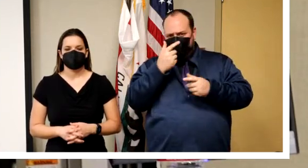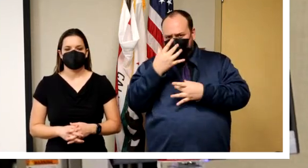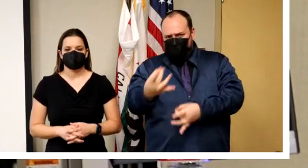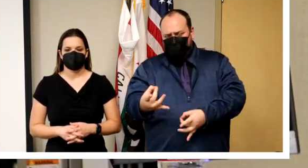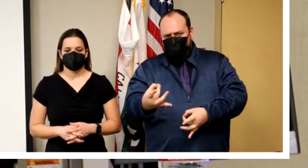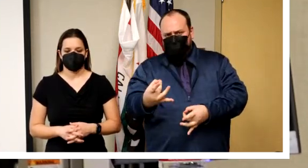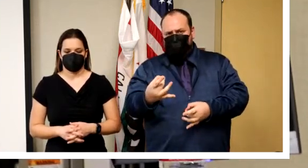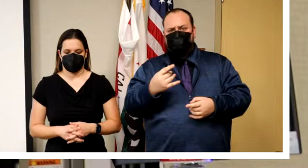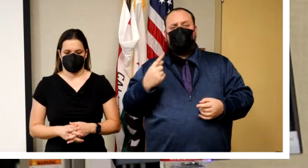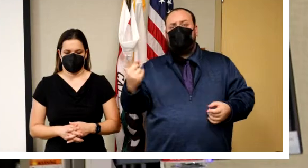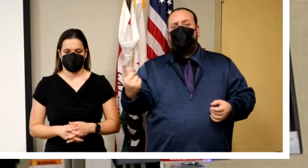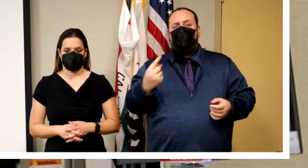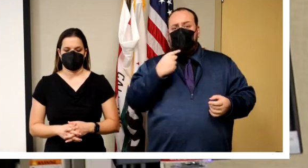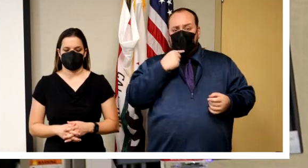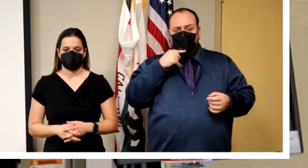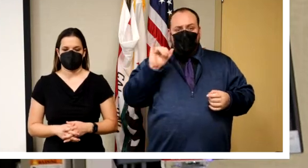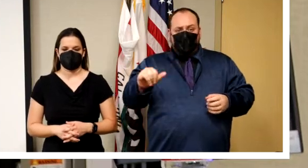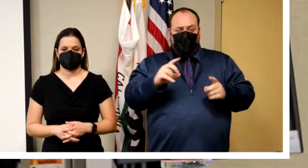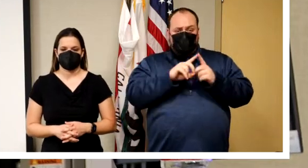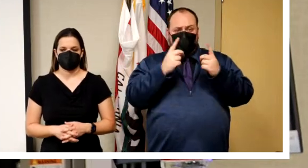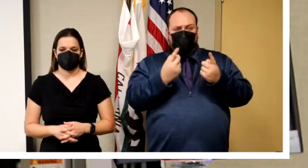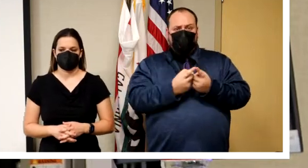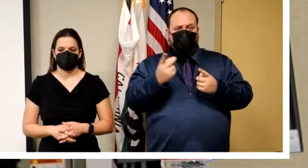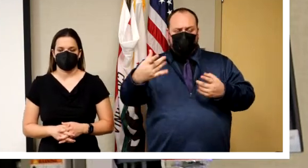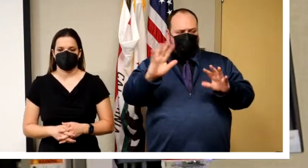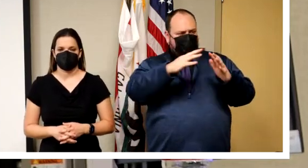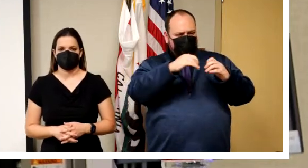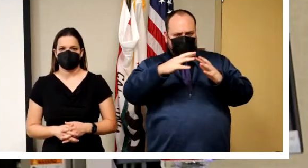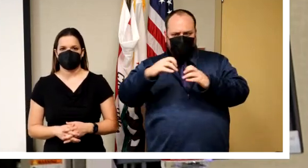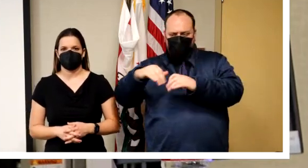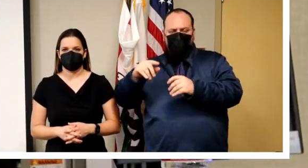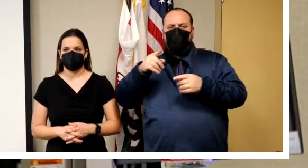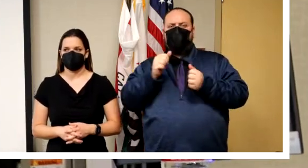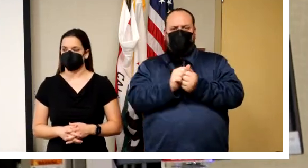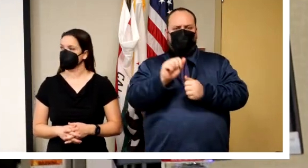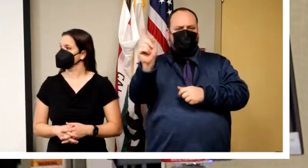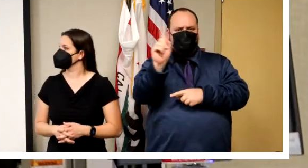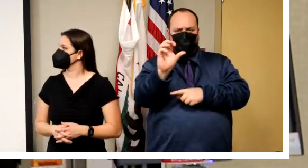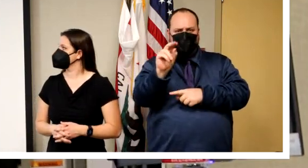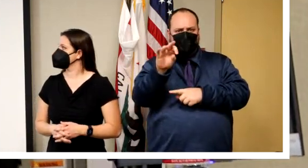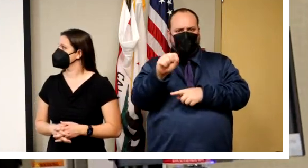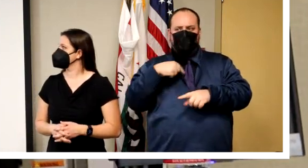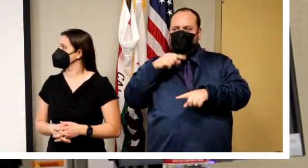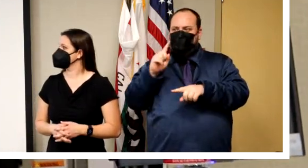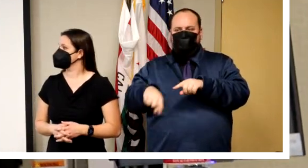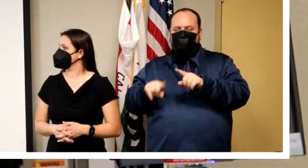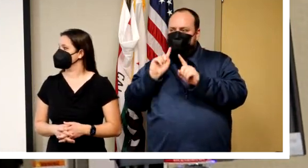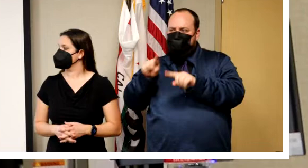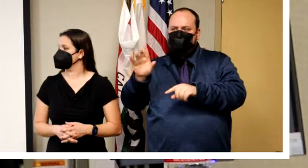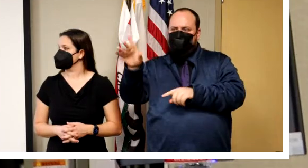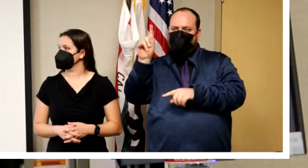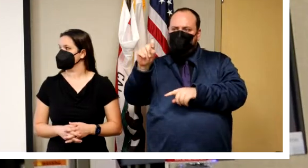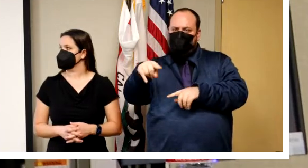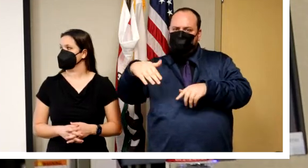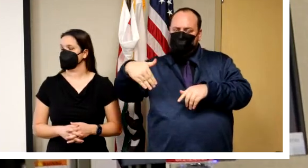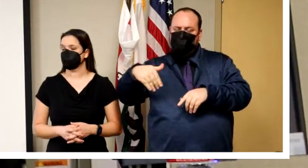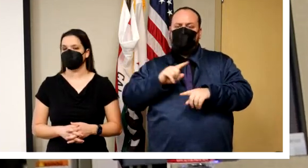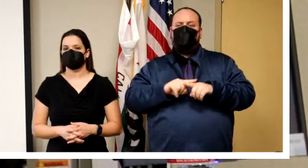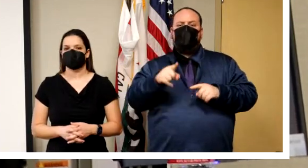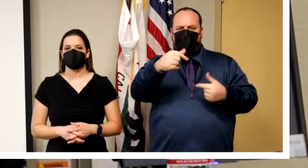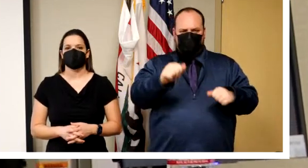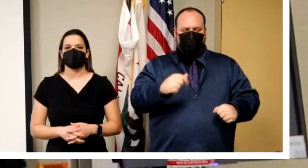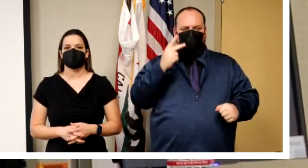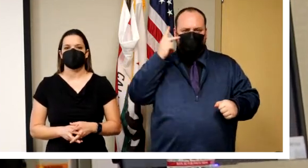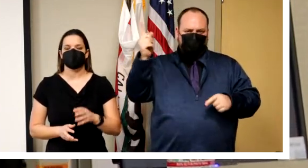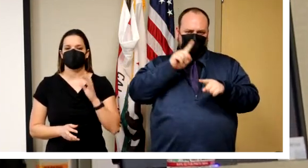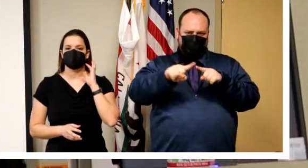Still doesn't, district-wide census results, we broke it down by zone, so I still can't answer your question about overall on there. And then you all can see these